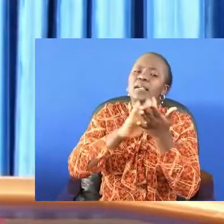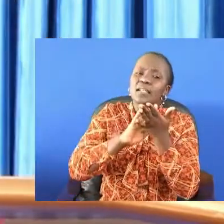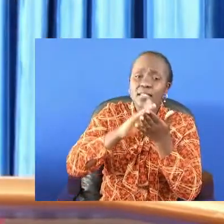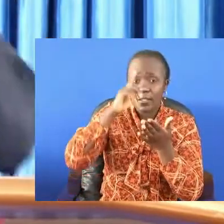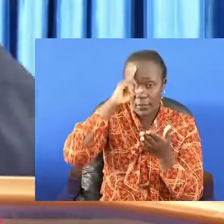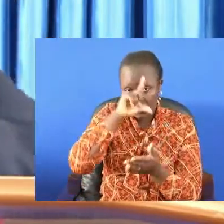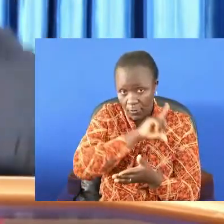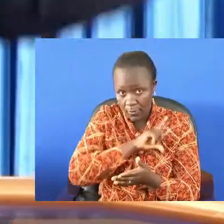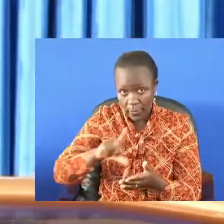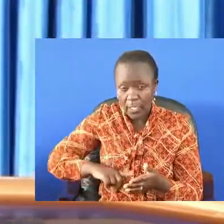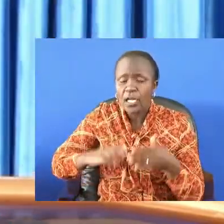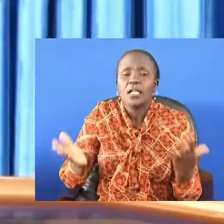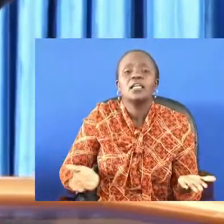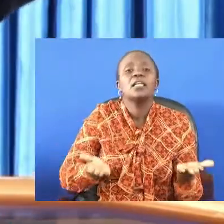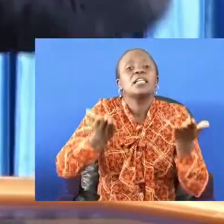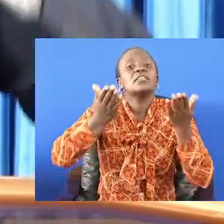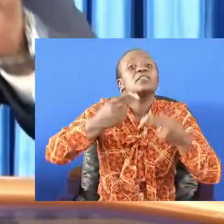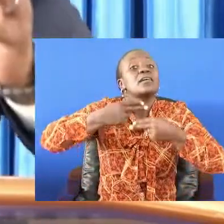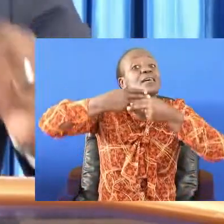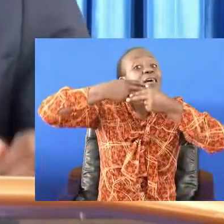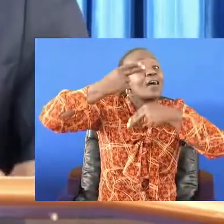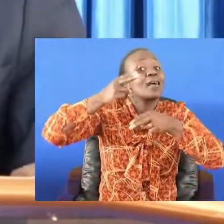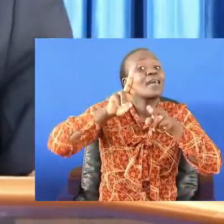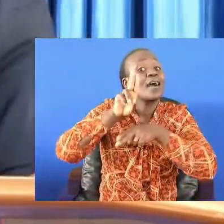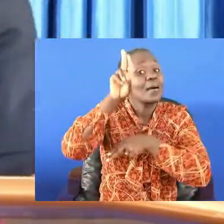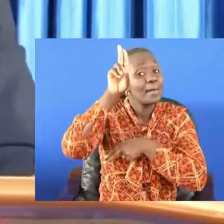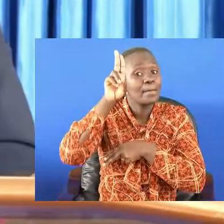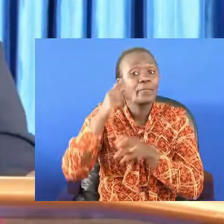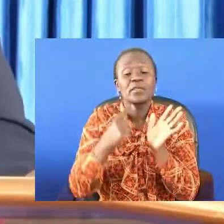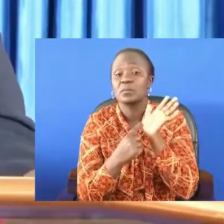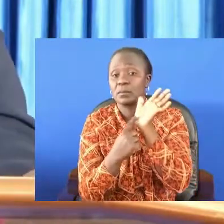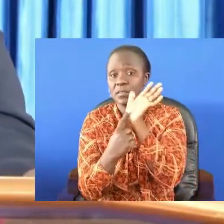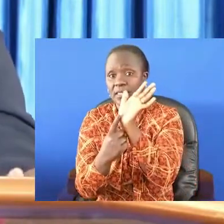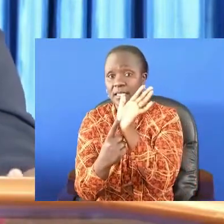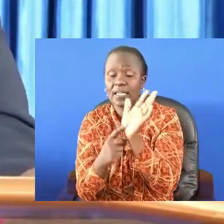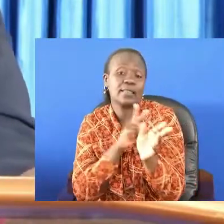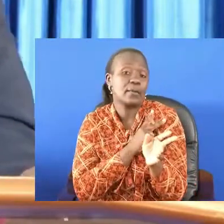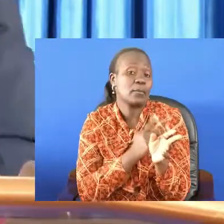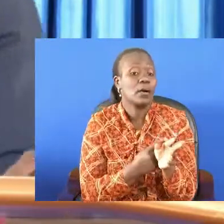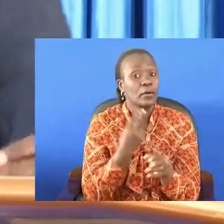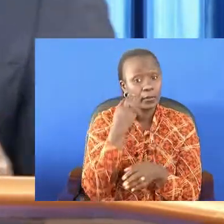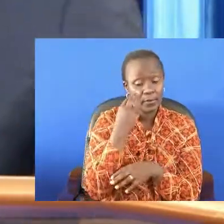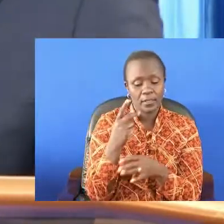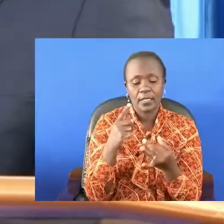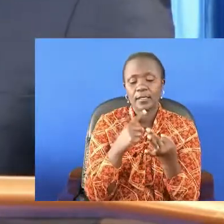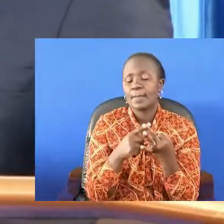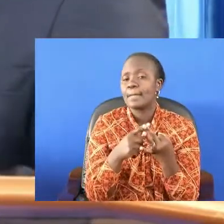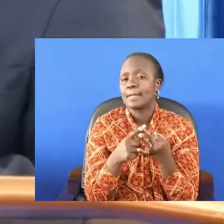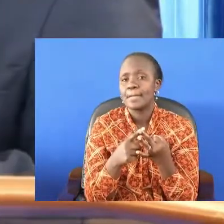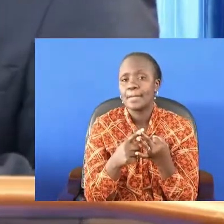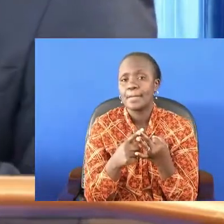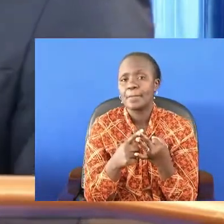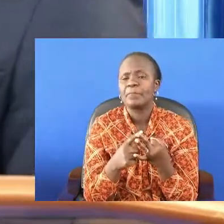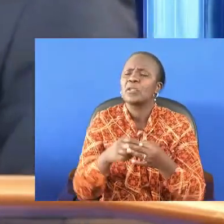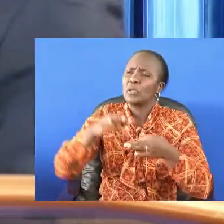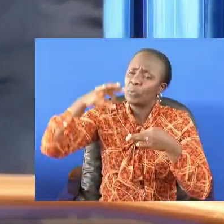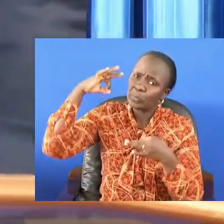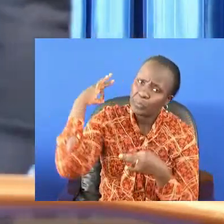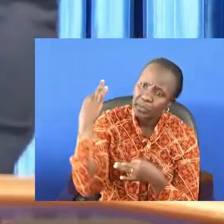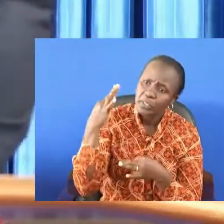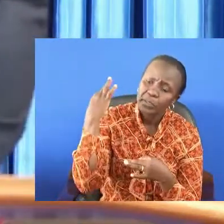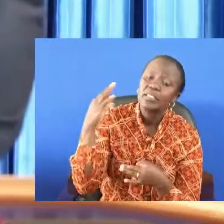for Christ, lifting him up, and then you will see him demonstrating his powers. And number three, when you are